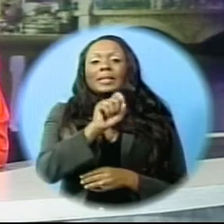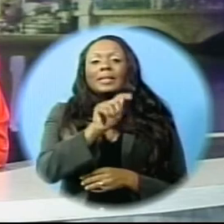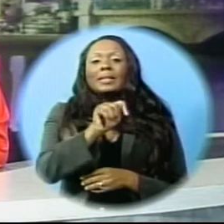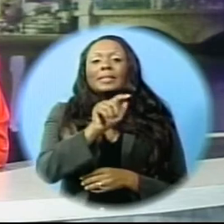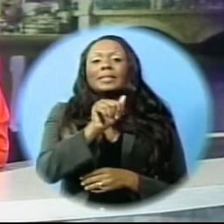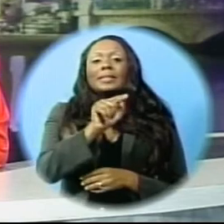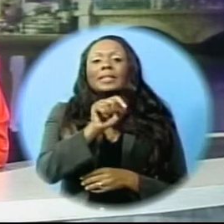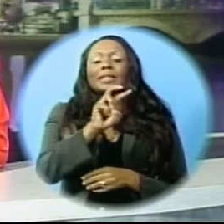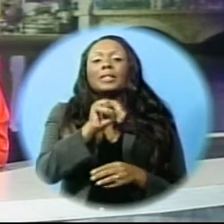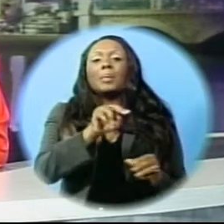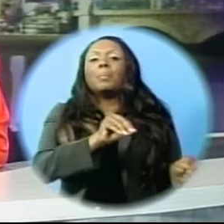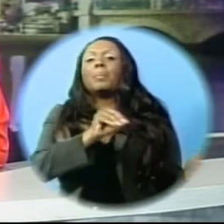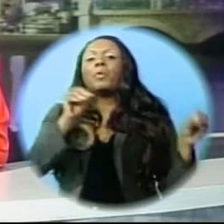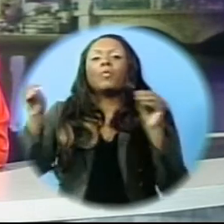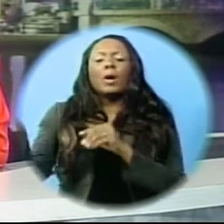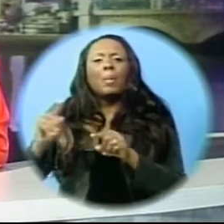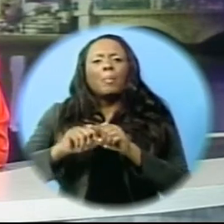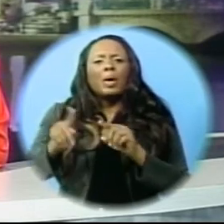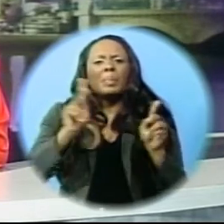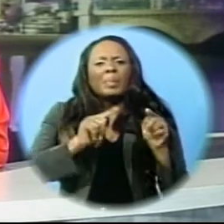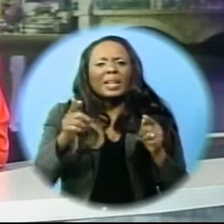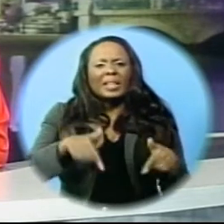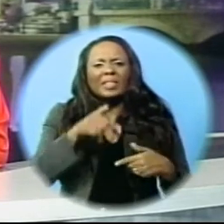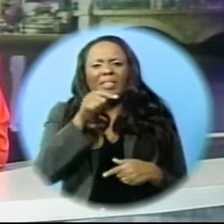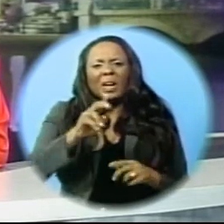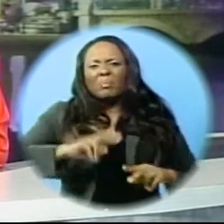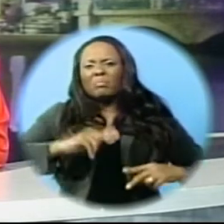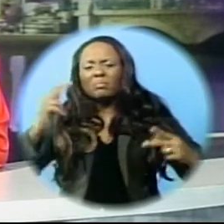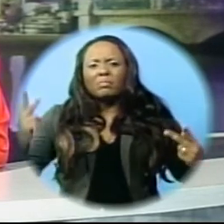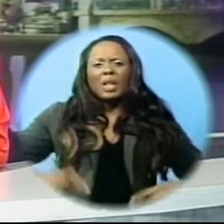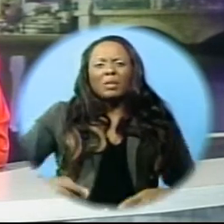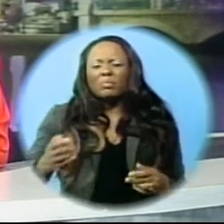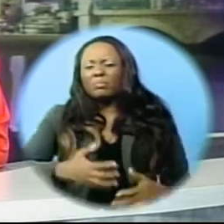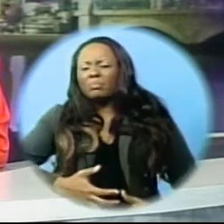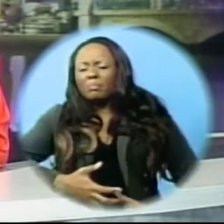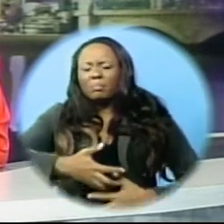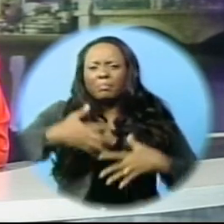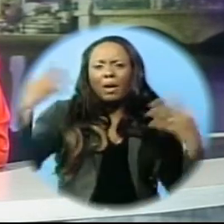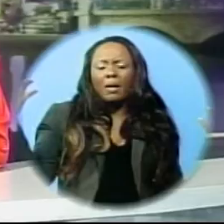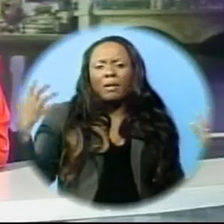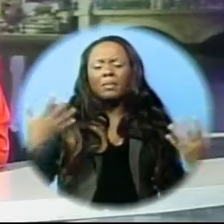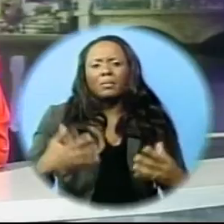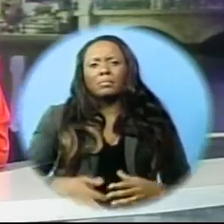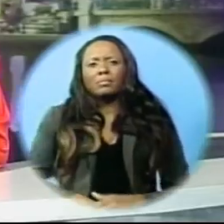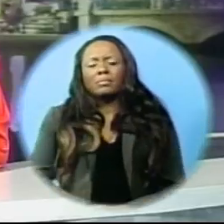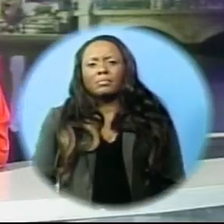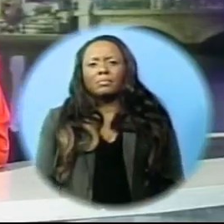Station. But residents are upset over the proposed move, as we hear from Kishmar Singist.